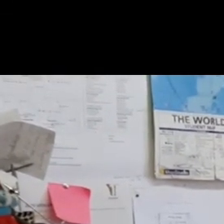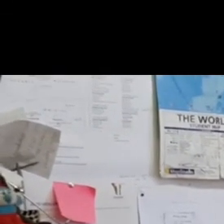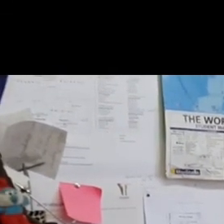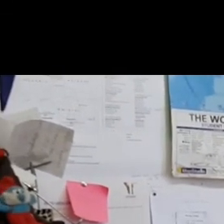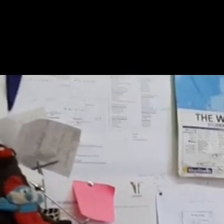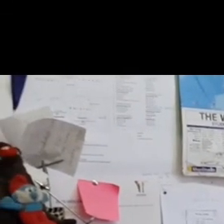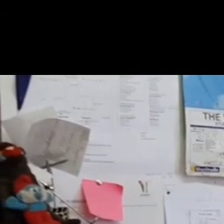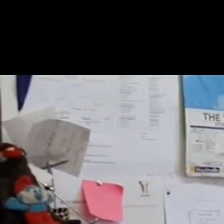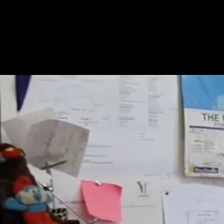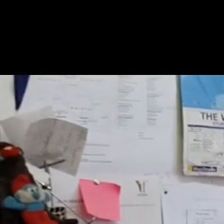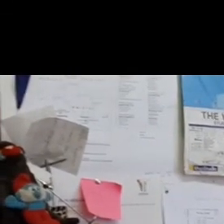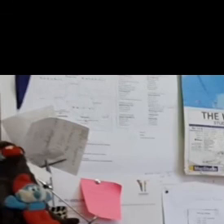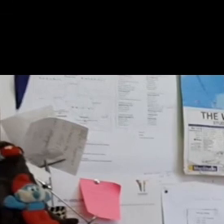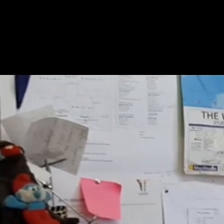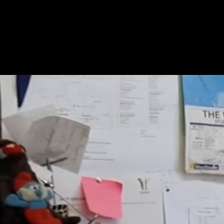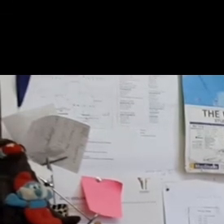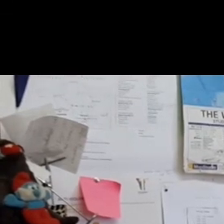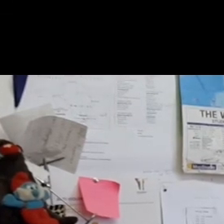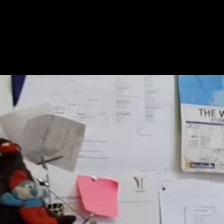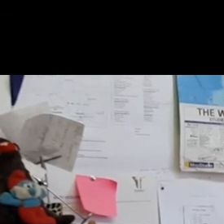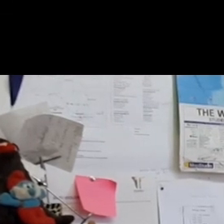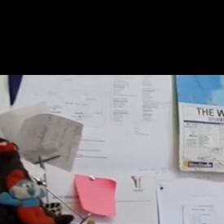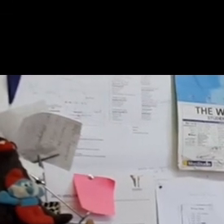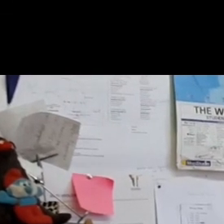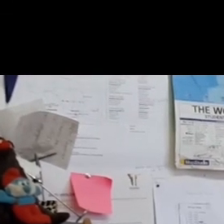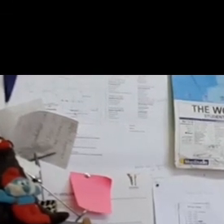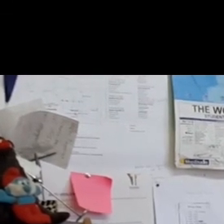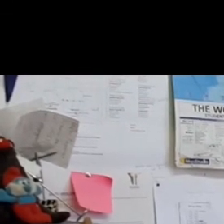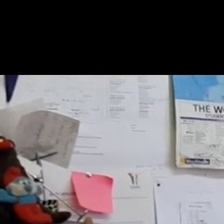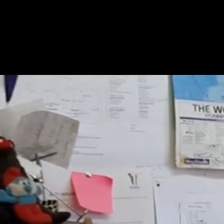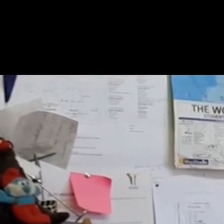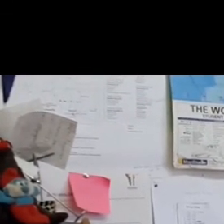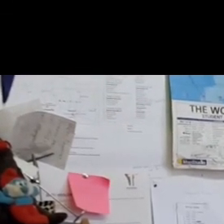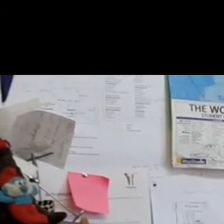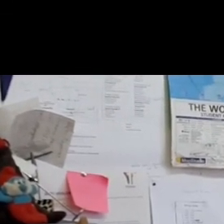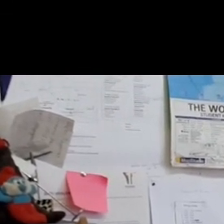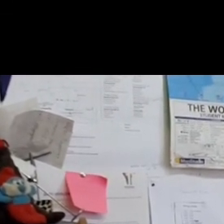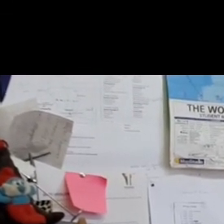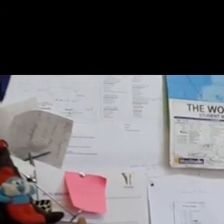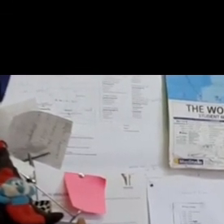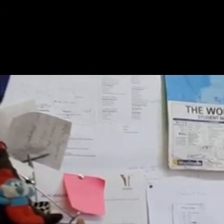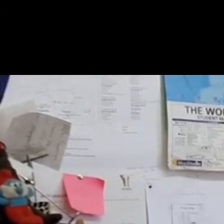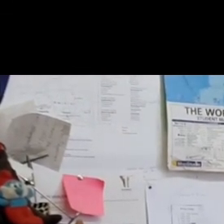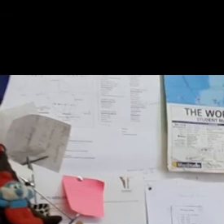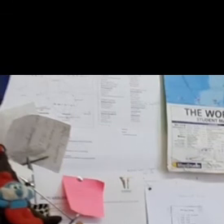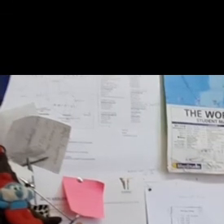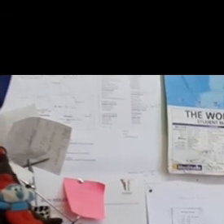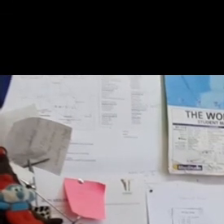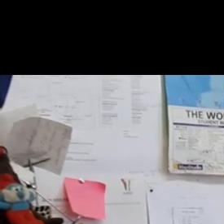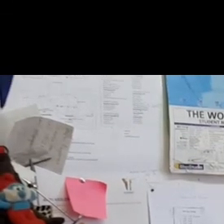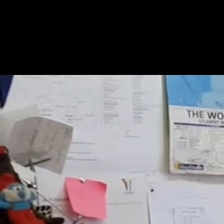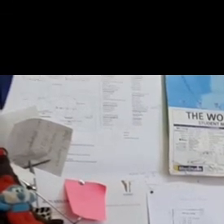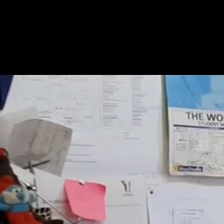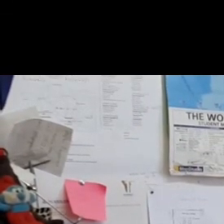very happy with the booklets. It helps us a lot. We only add, now we have time to only add few